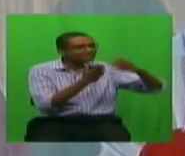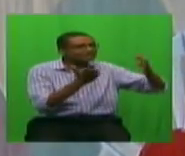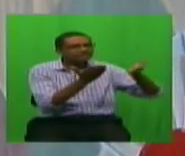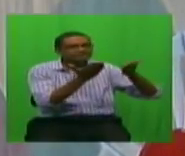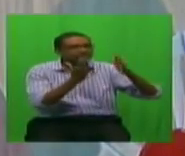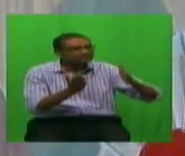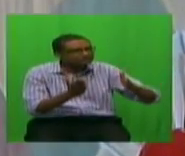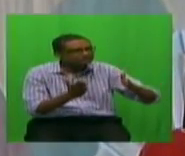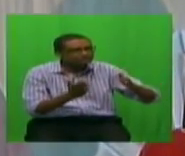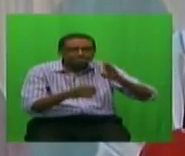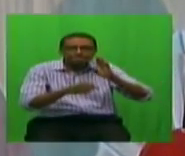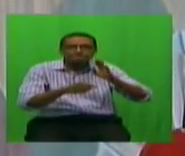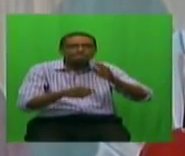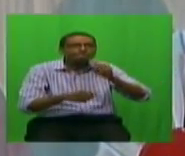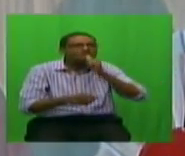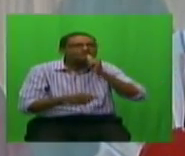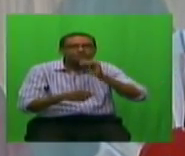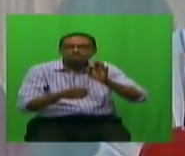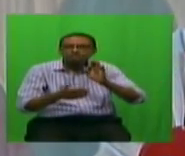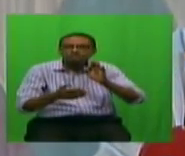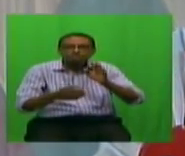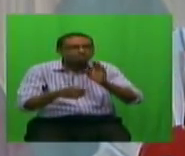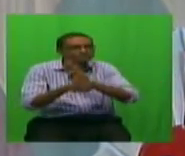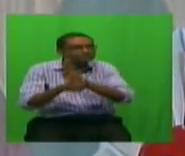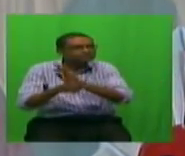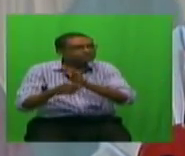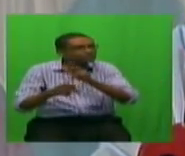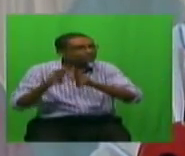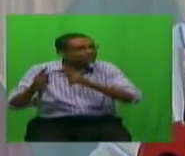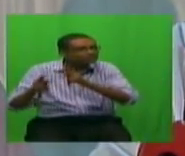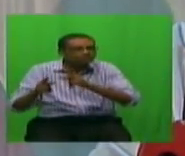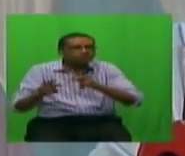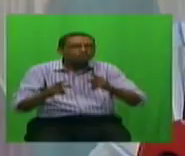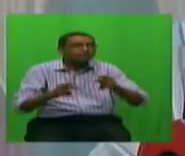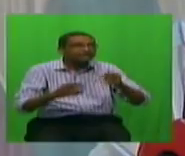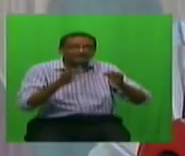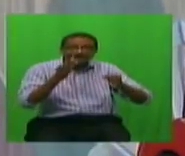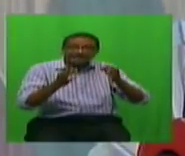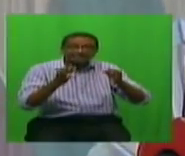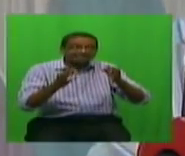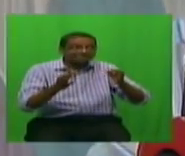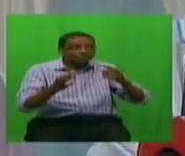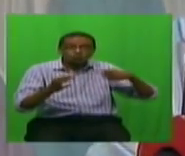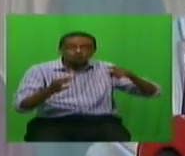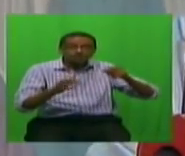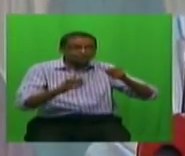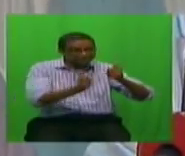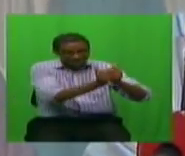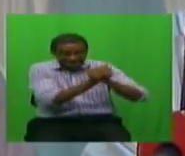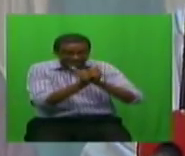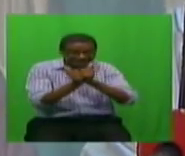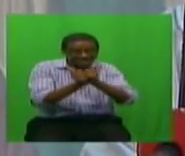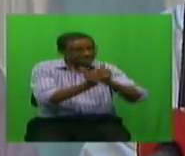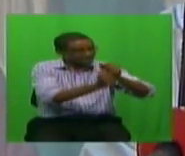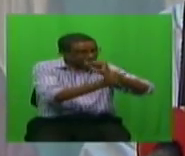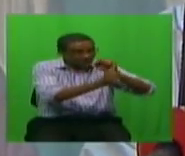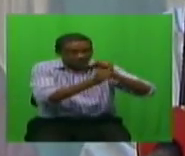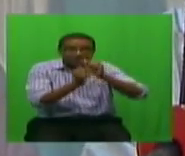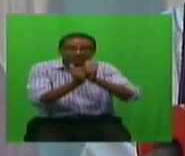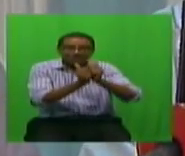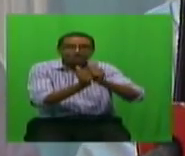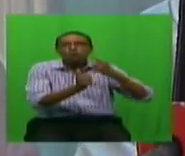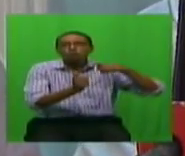Minister Sinanan says, if we continue this community effort and coming together, we will get through this and we will be better off for it at the end of the